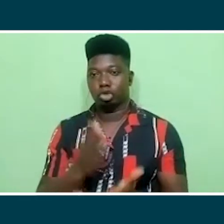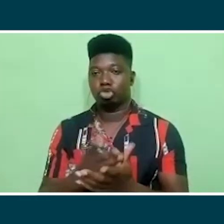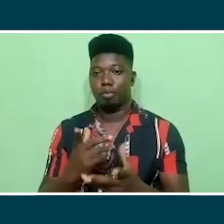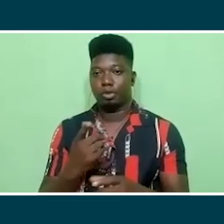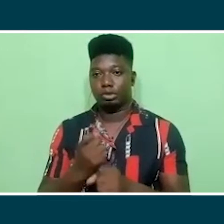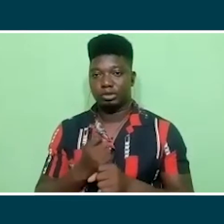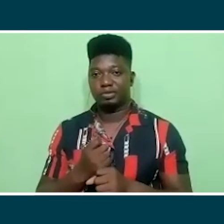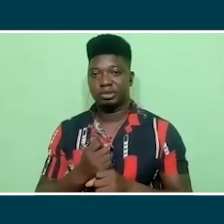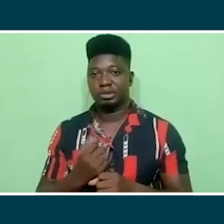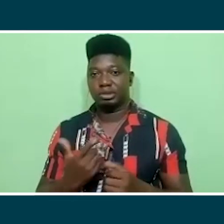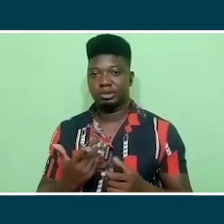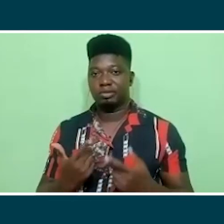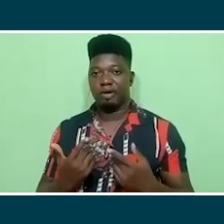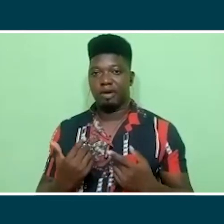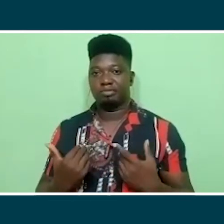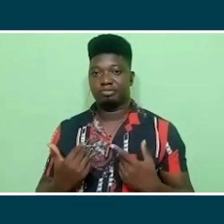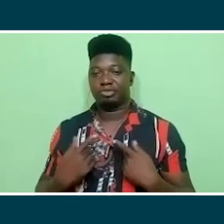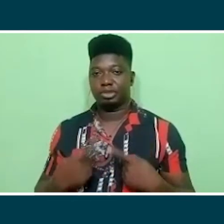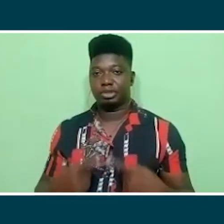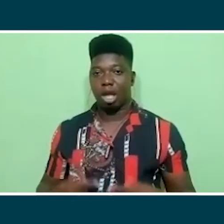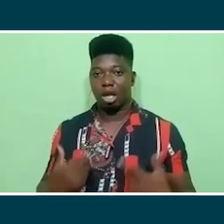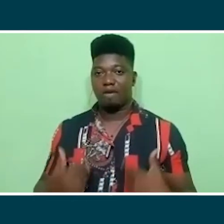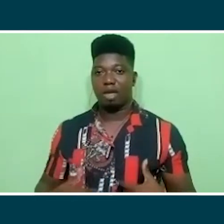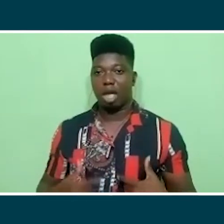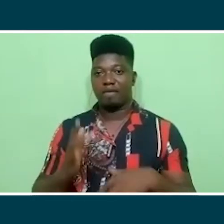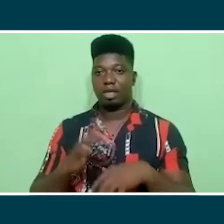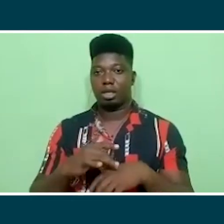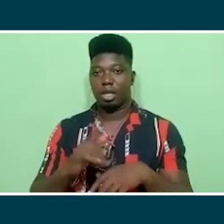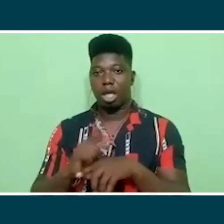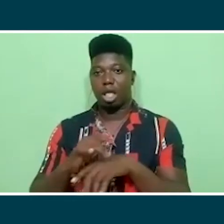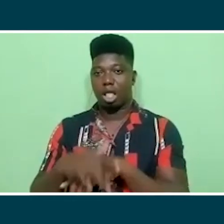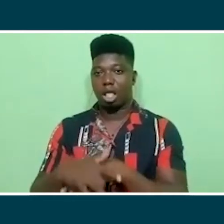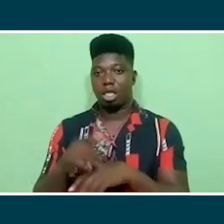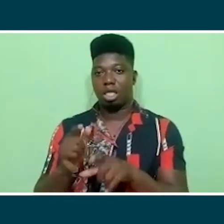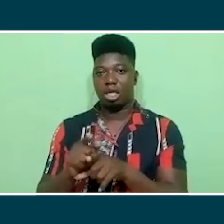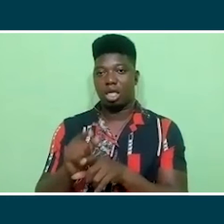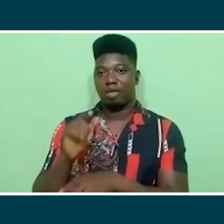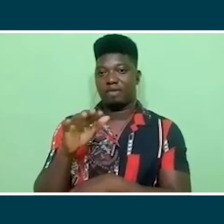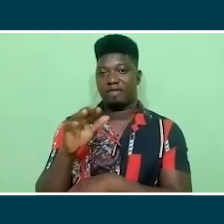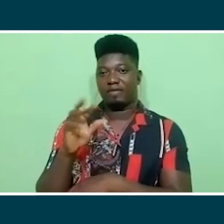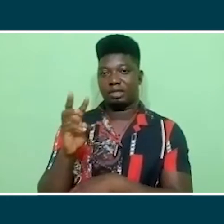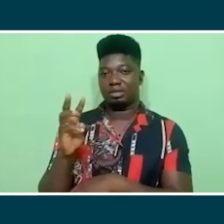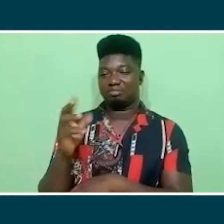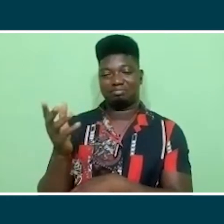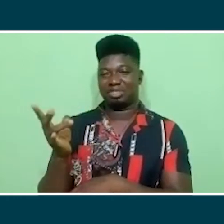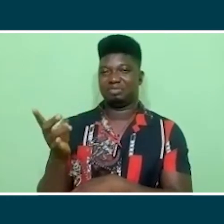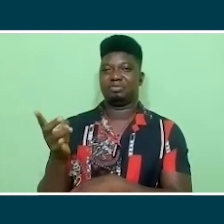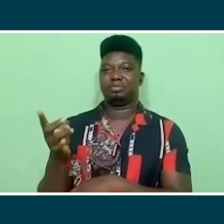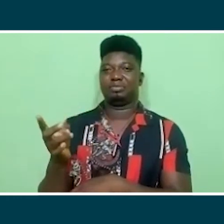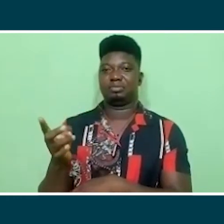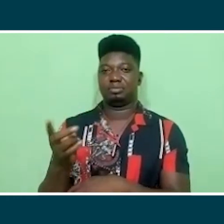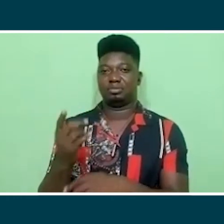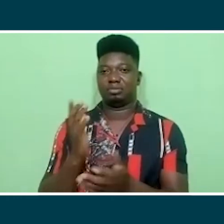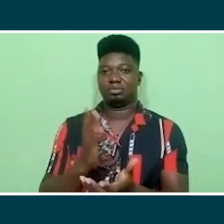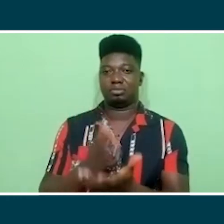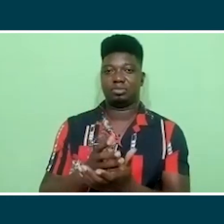physical affection as early as 5, 6, or 7. They stop receiving any physical